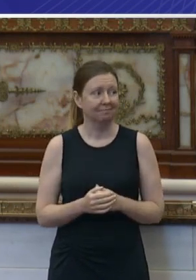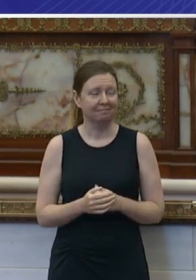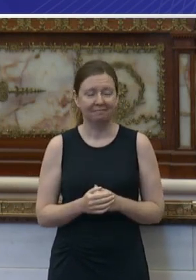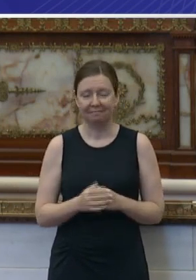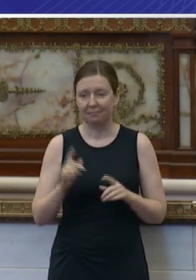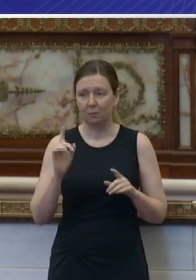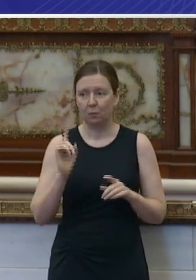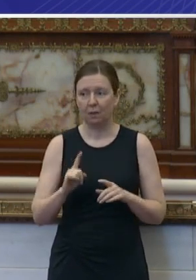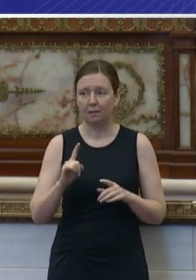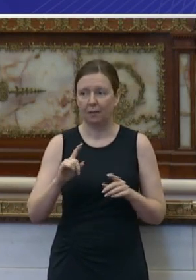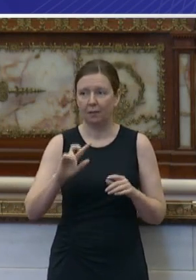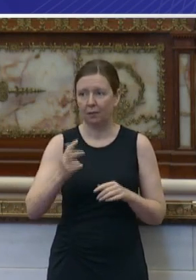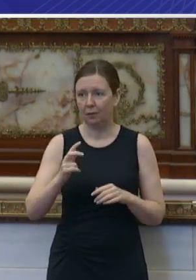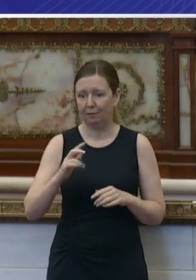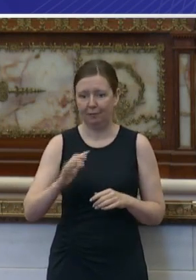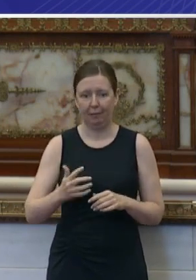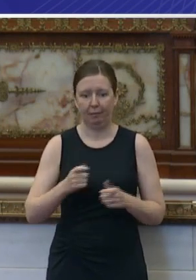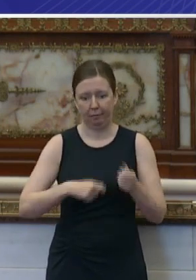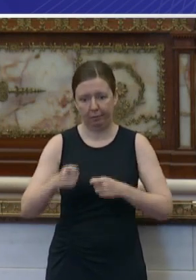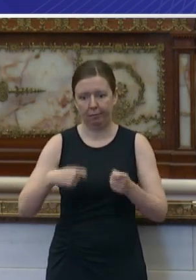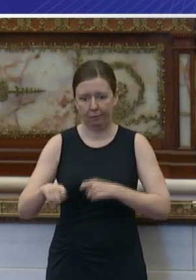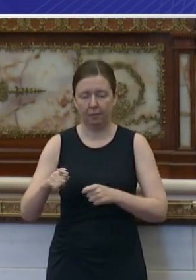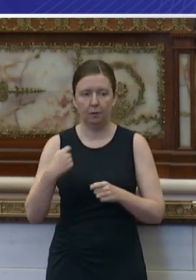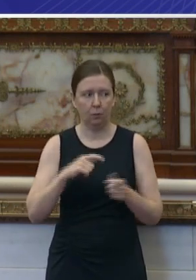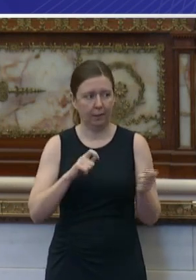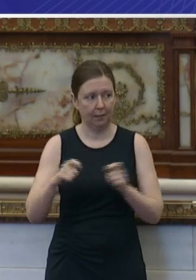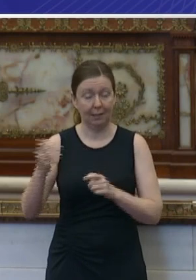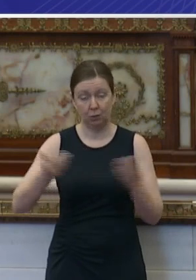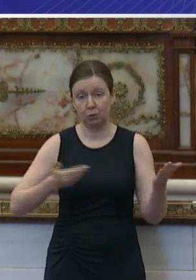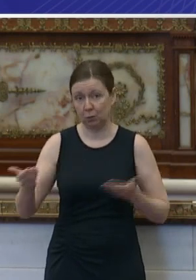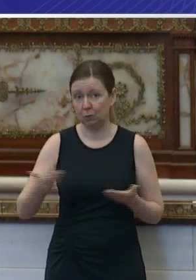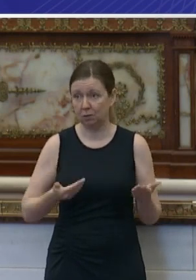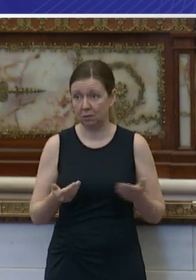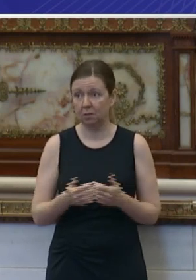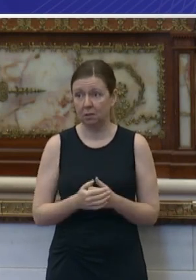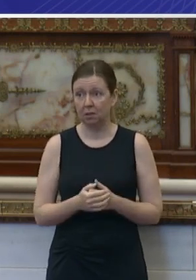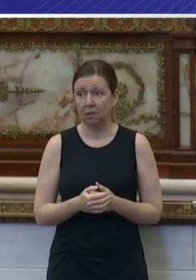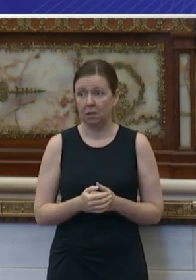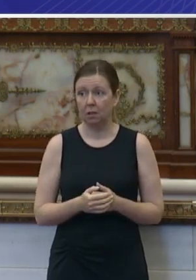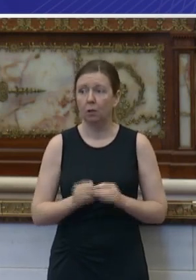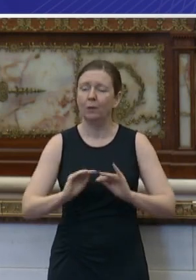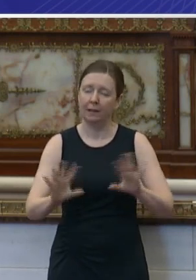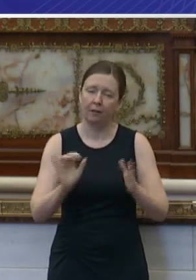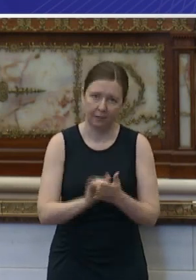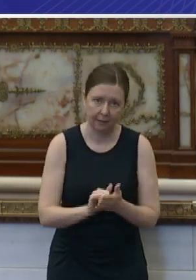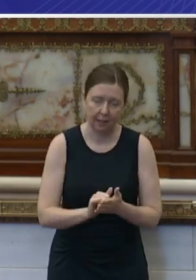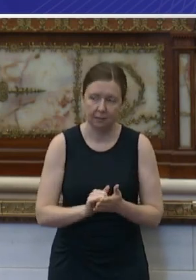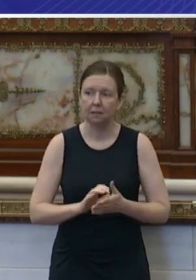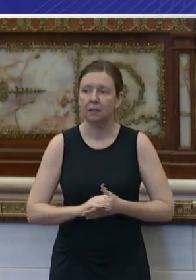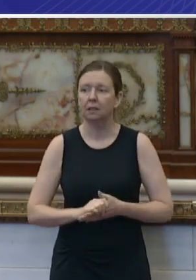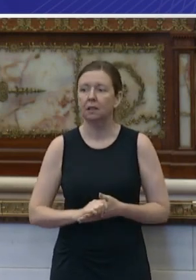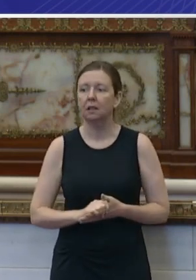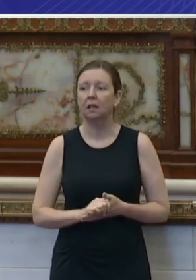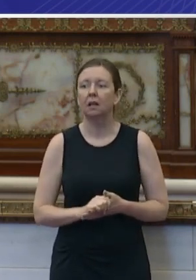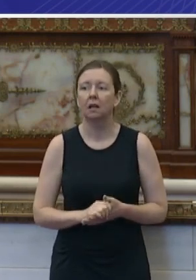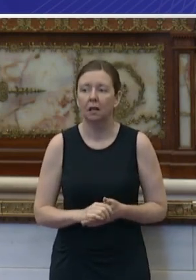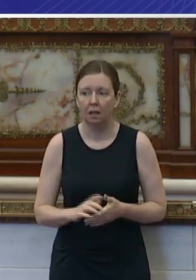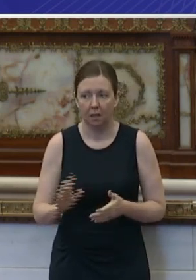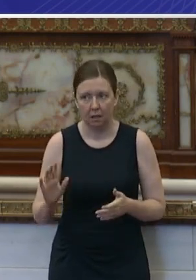One of the third, fifth round of amendments, we did definitely introduce or clarify that. But right